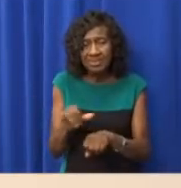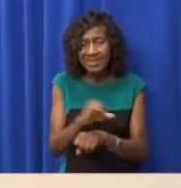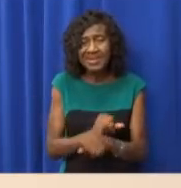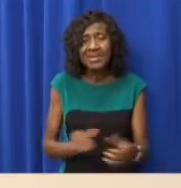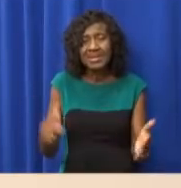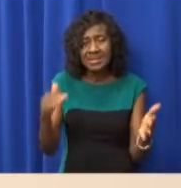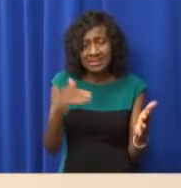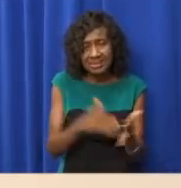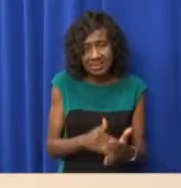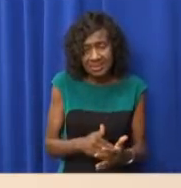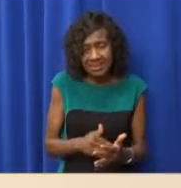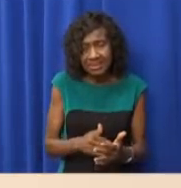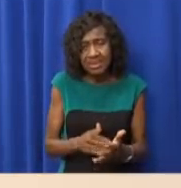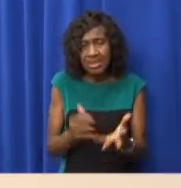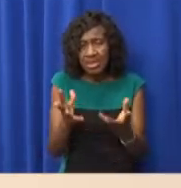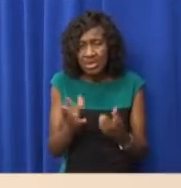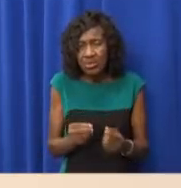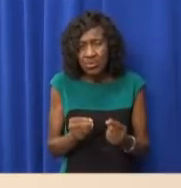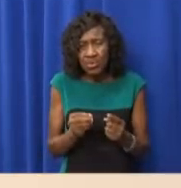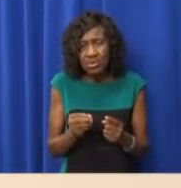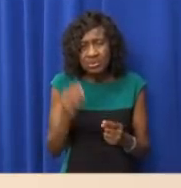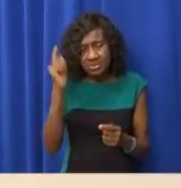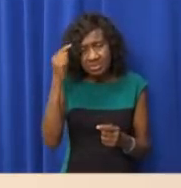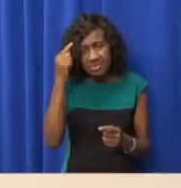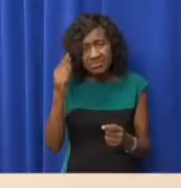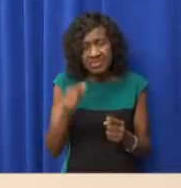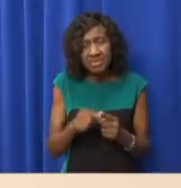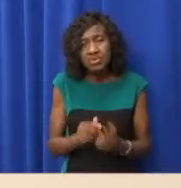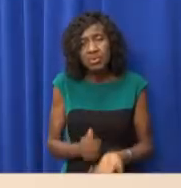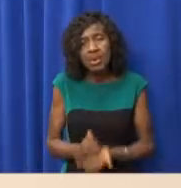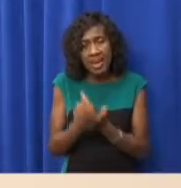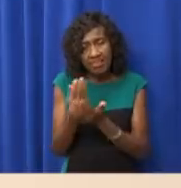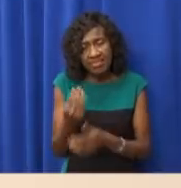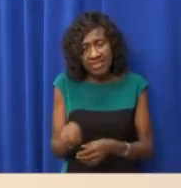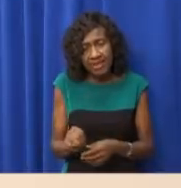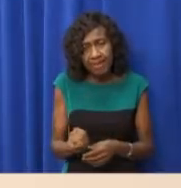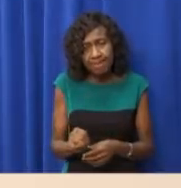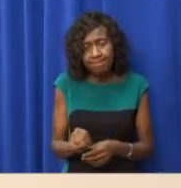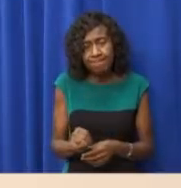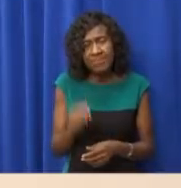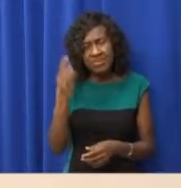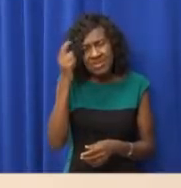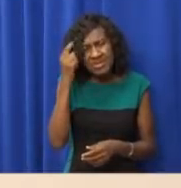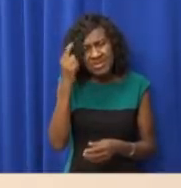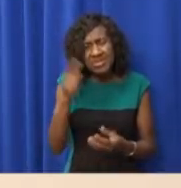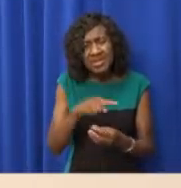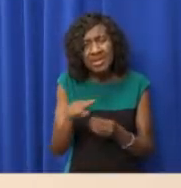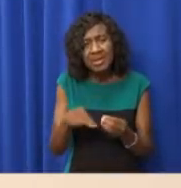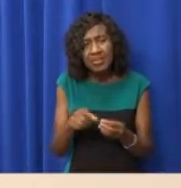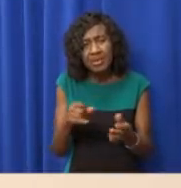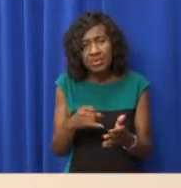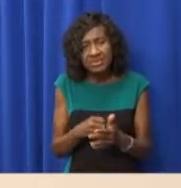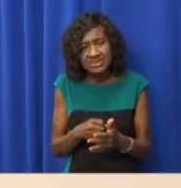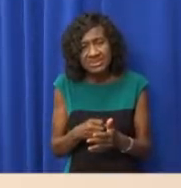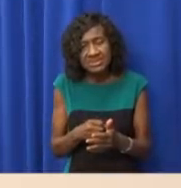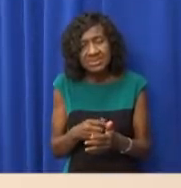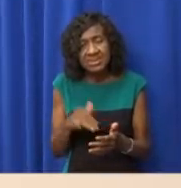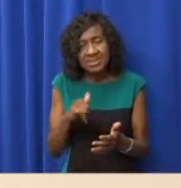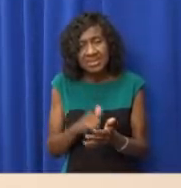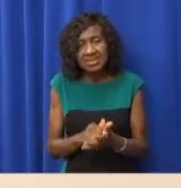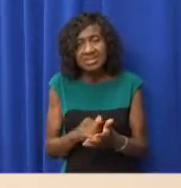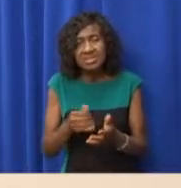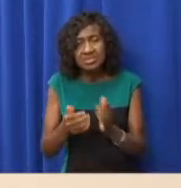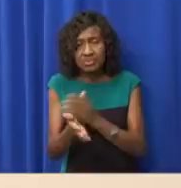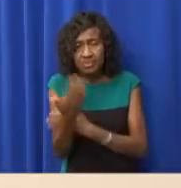within government's ability to do so. So we started grappling with that seriously again this morning, and